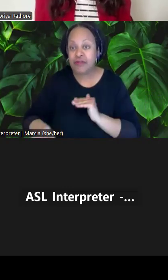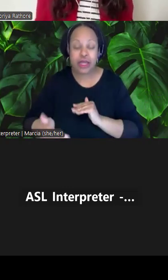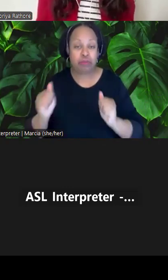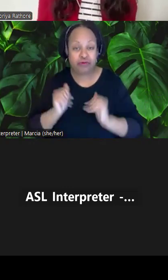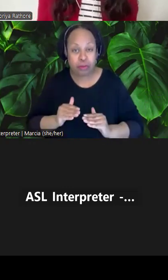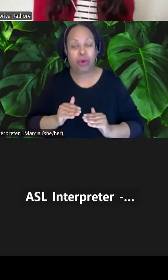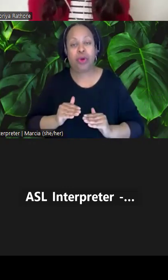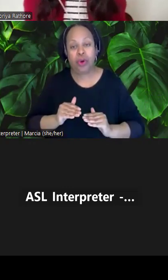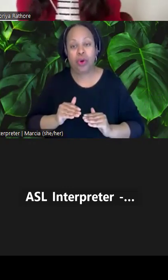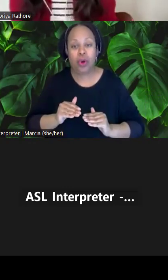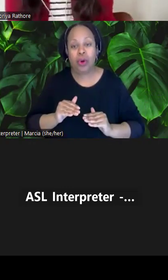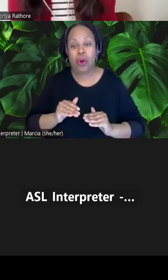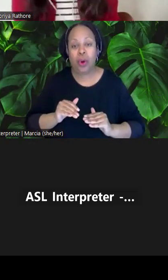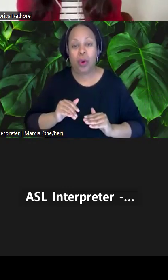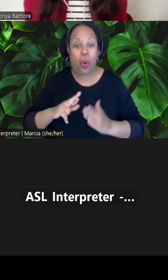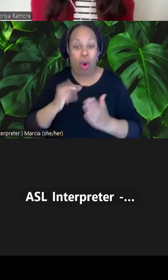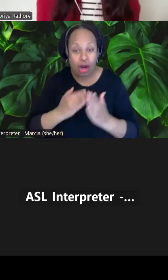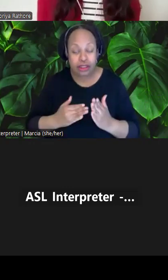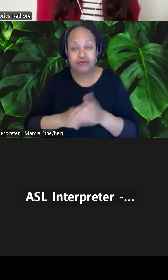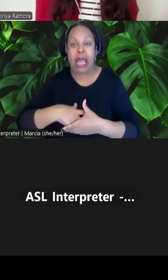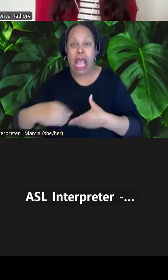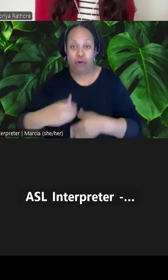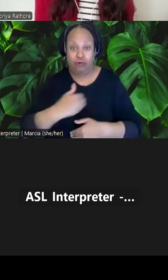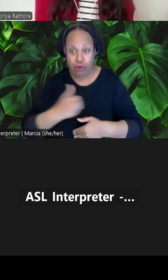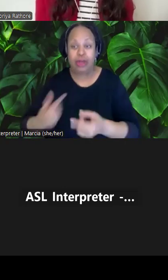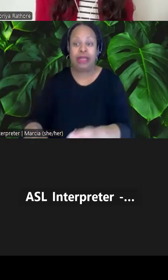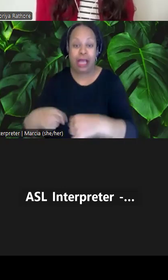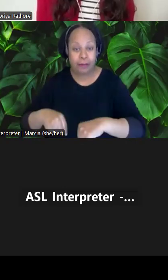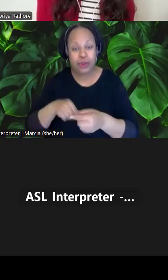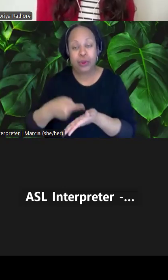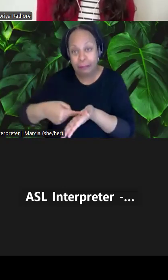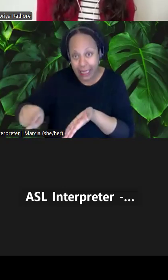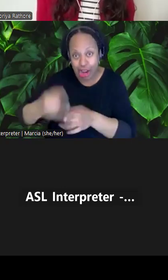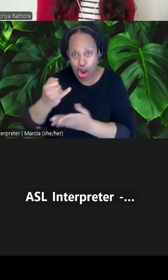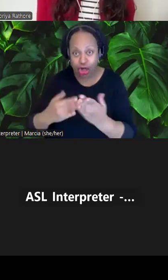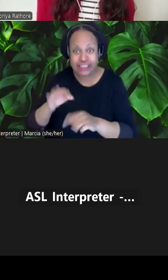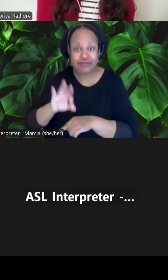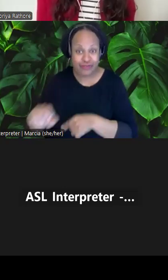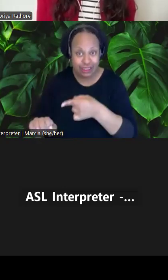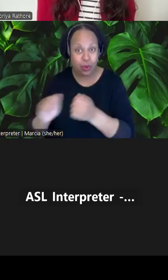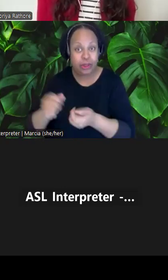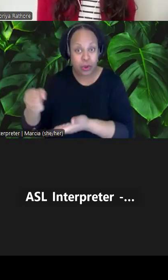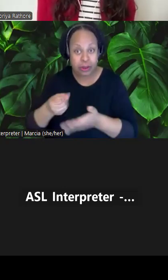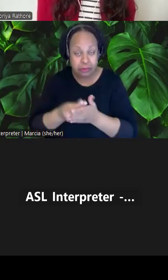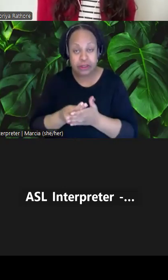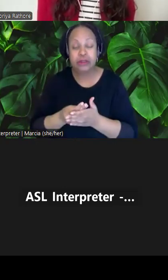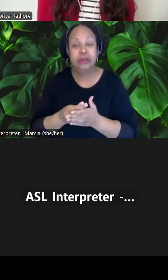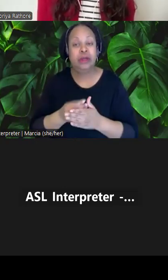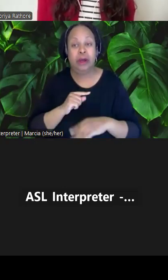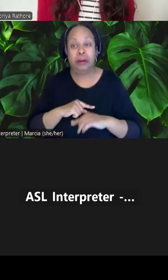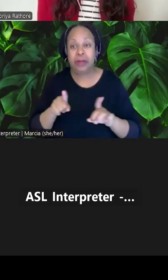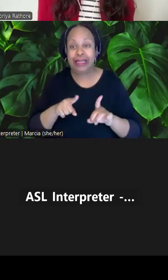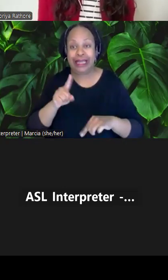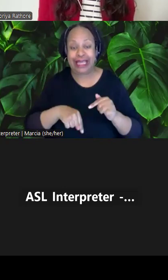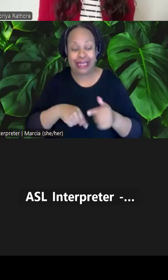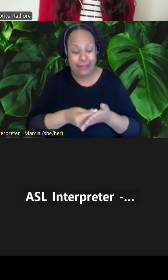from outside of Toronto to be a part of this project, and you can pay them an artist fee with this grant, but you can't use